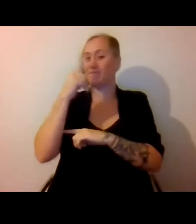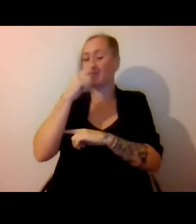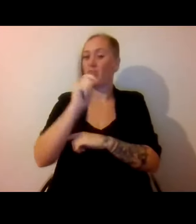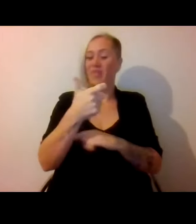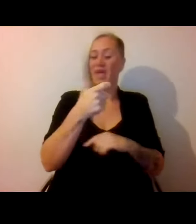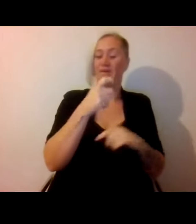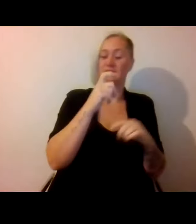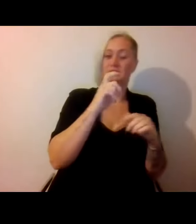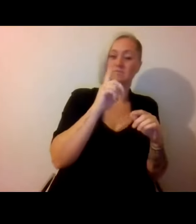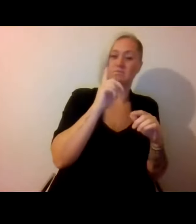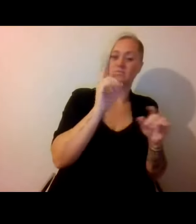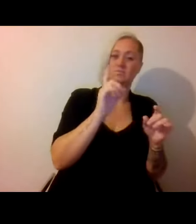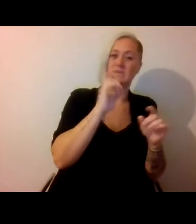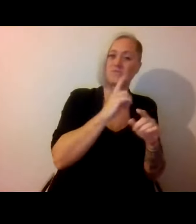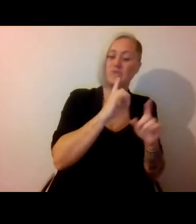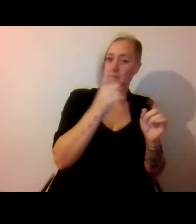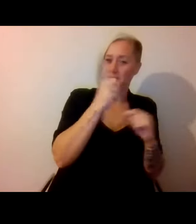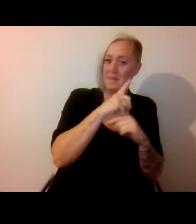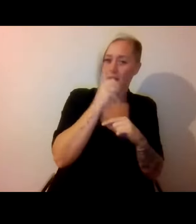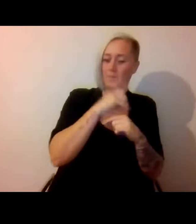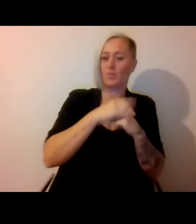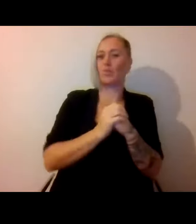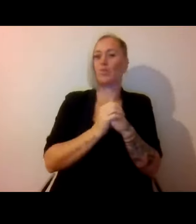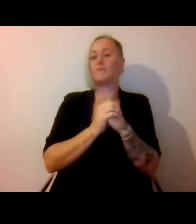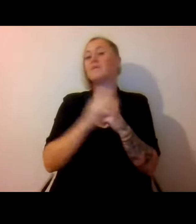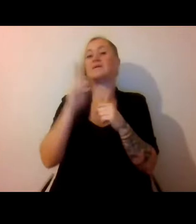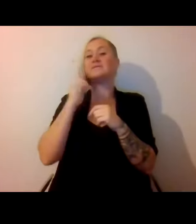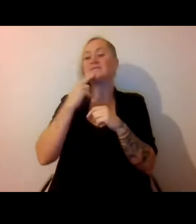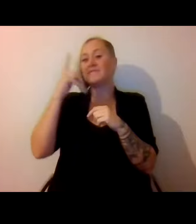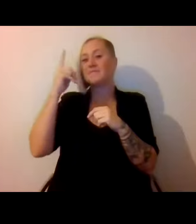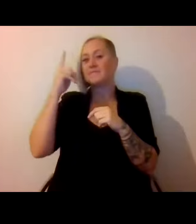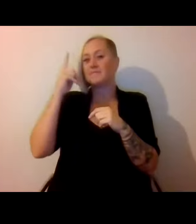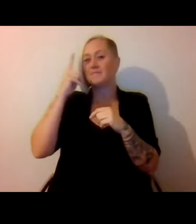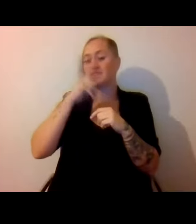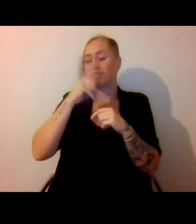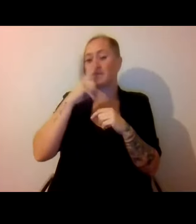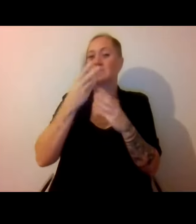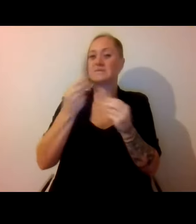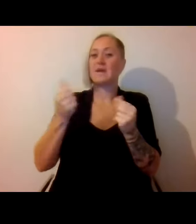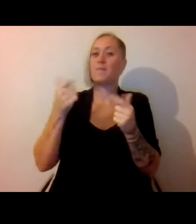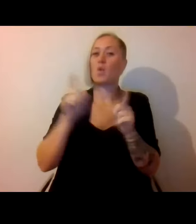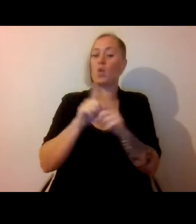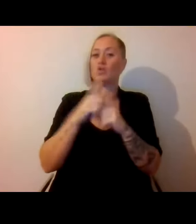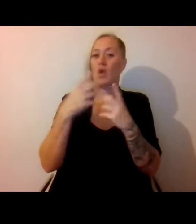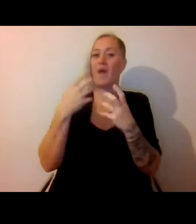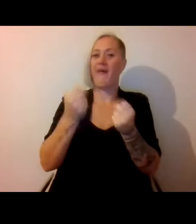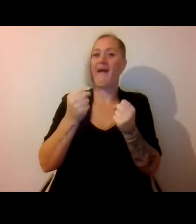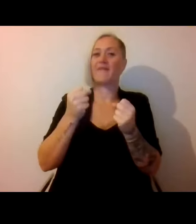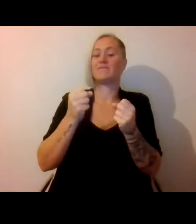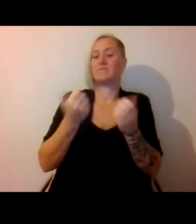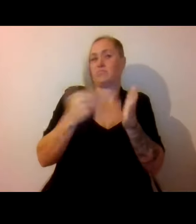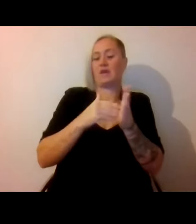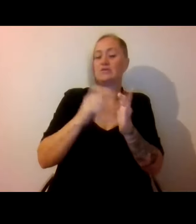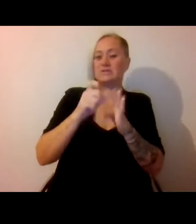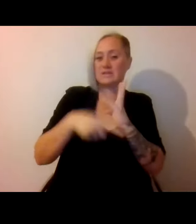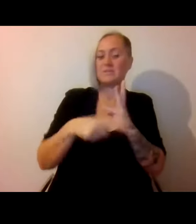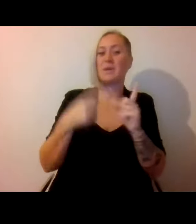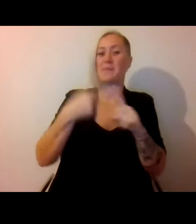And a portion of deaf people do also have additional disabilities and complex mental health issues.